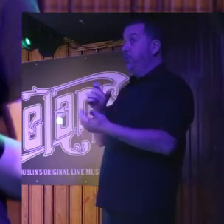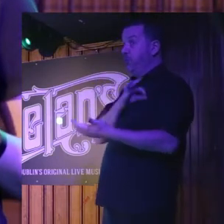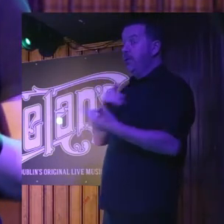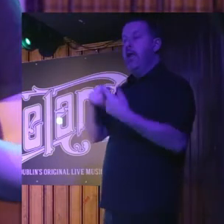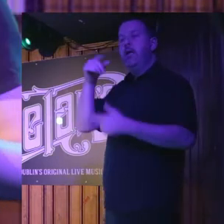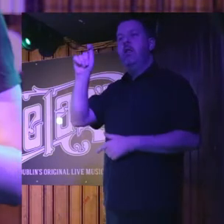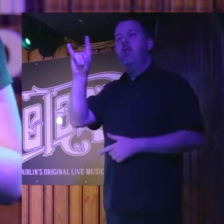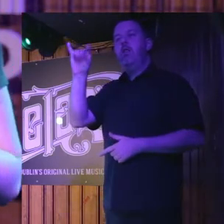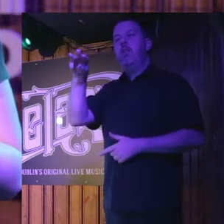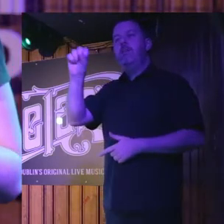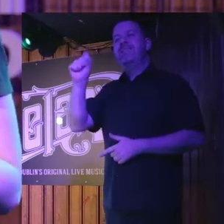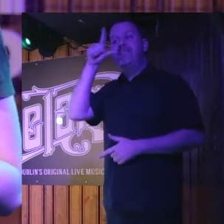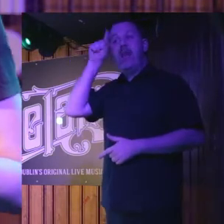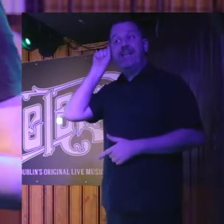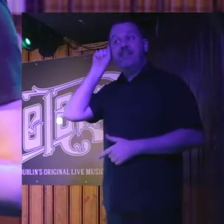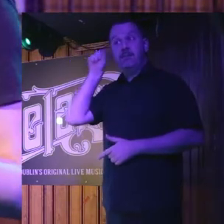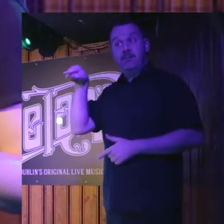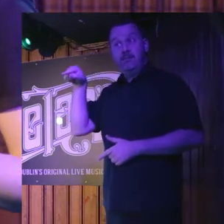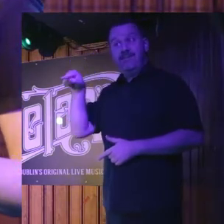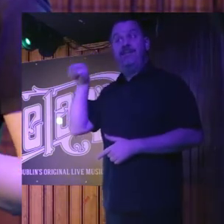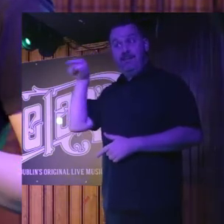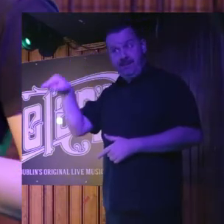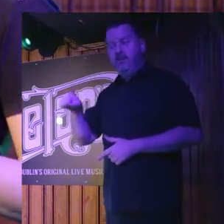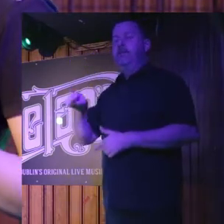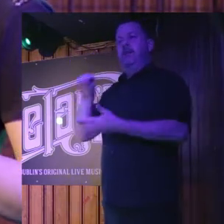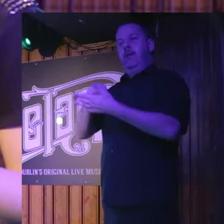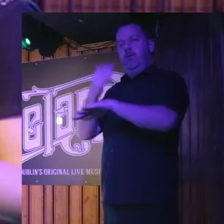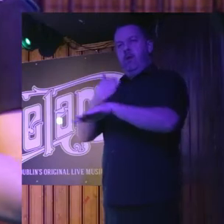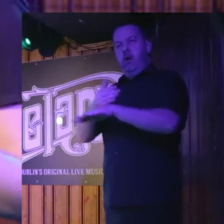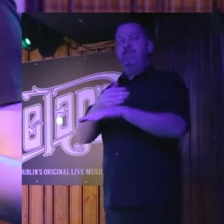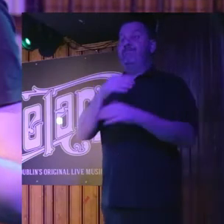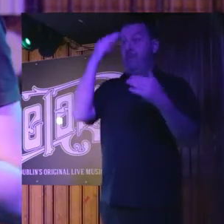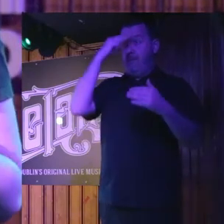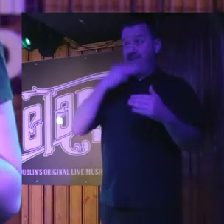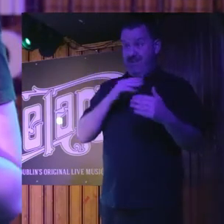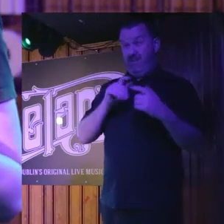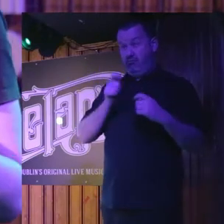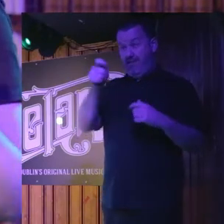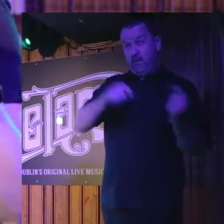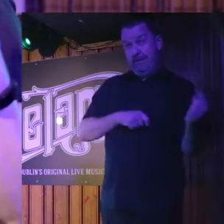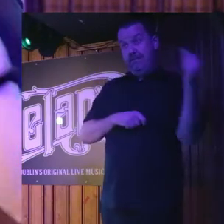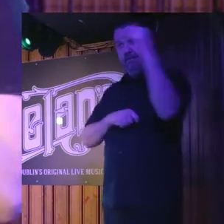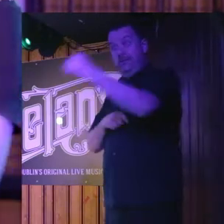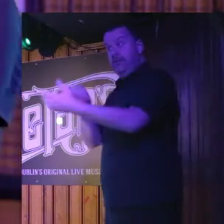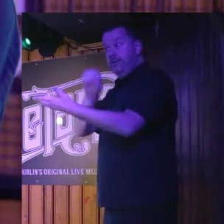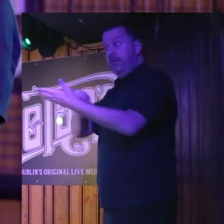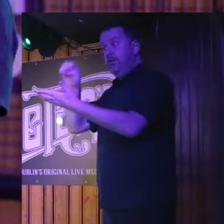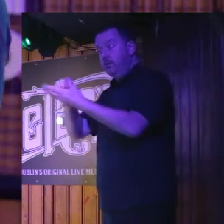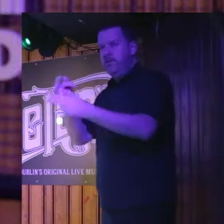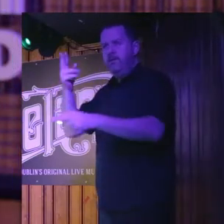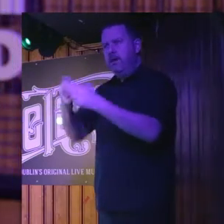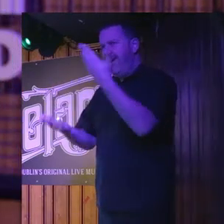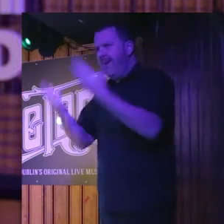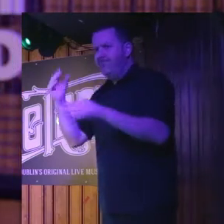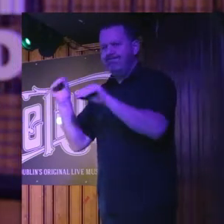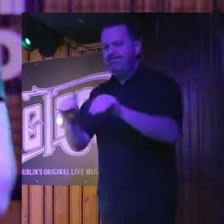Thomas Hopkins Gallaudet. Gallaudet was charged with the task of travelling from America to Europe to come up with some of the strategies and methods